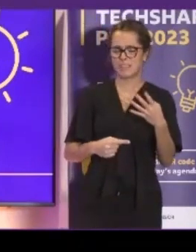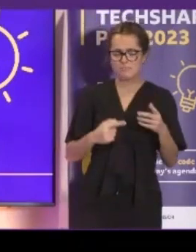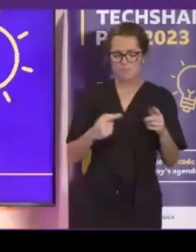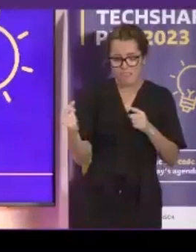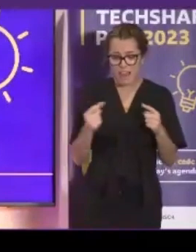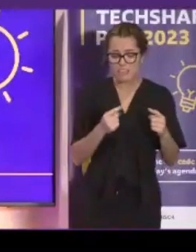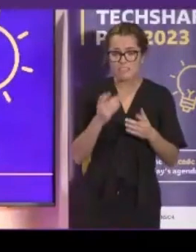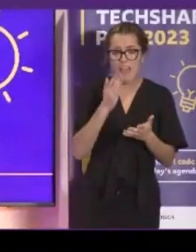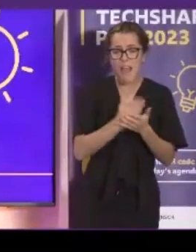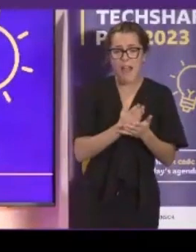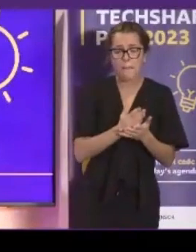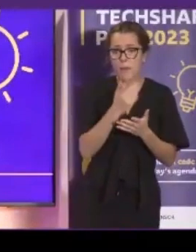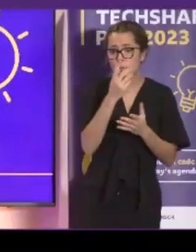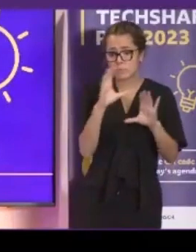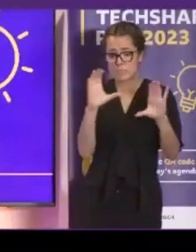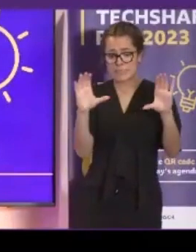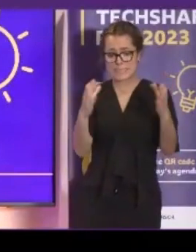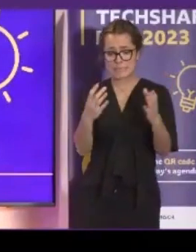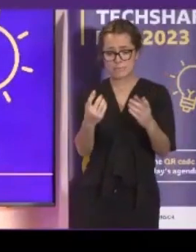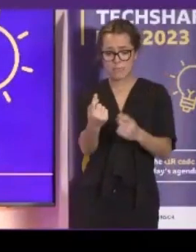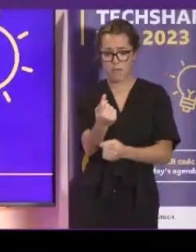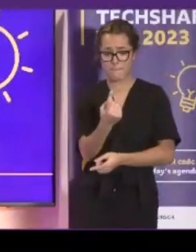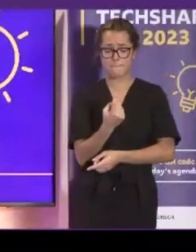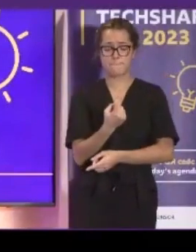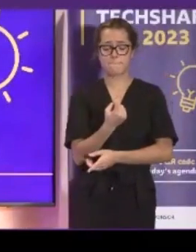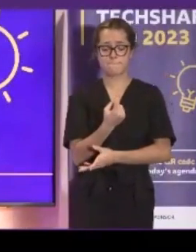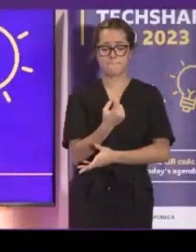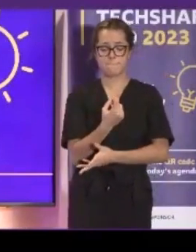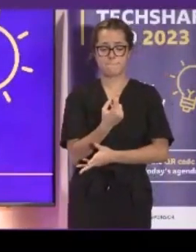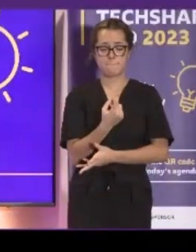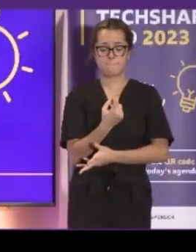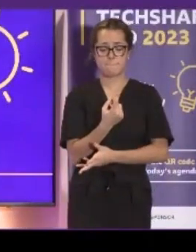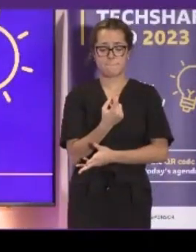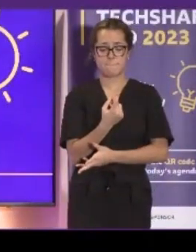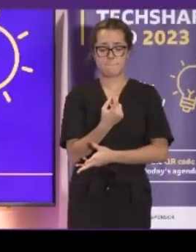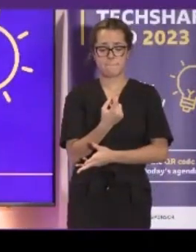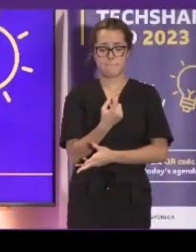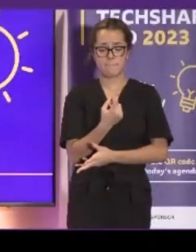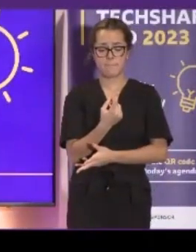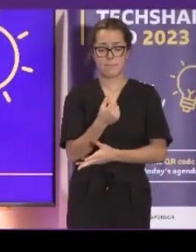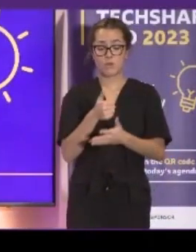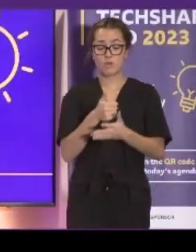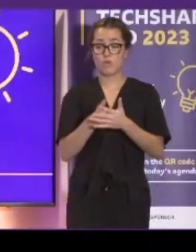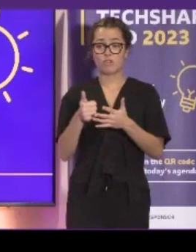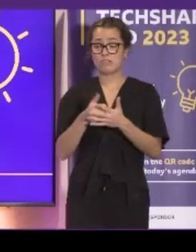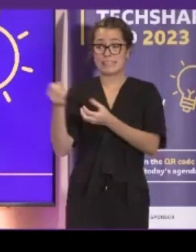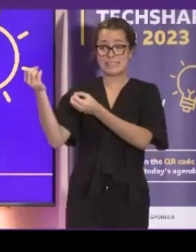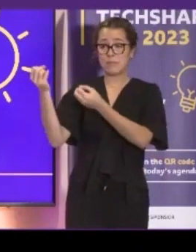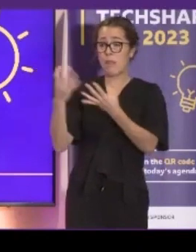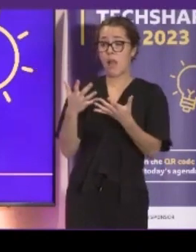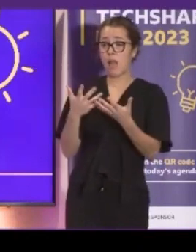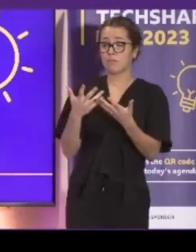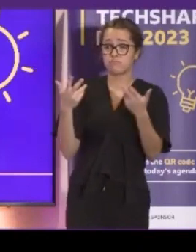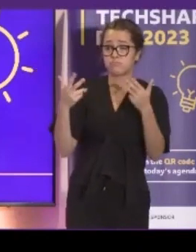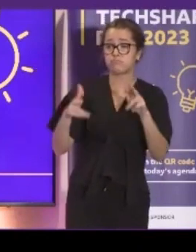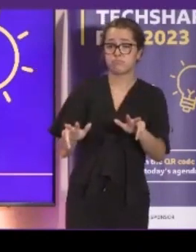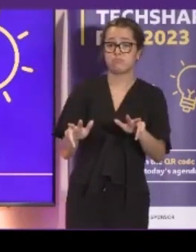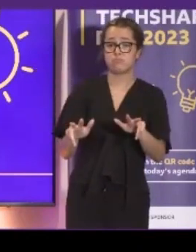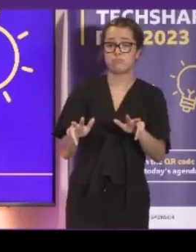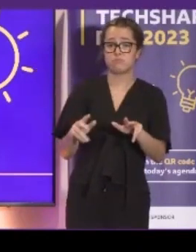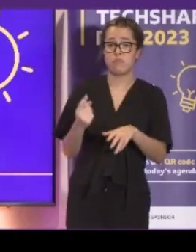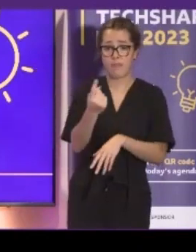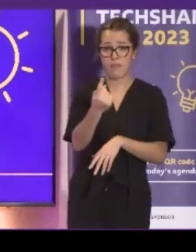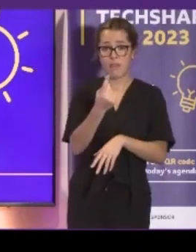So when a team comes to us, at that point, a lot of the times they've already onboarded a supplier. And they come to our